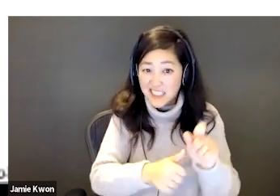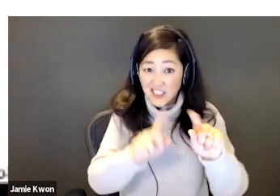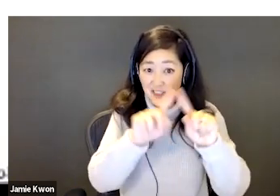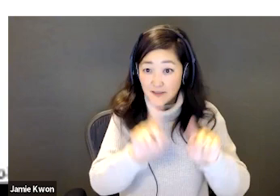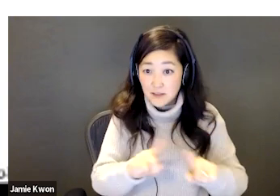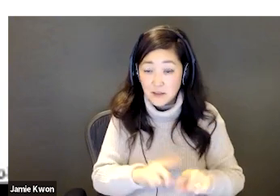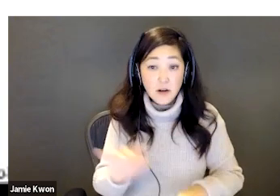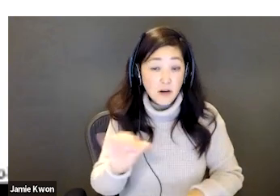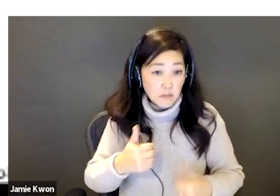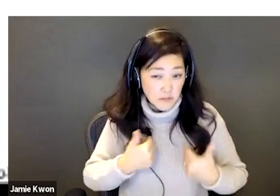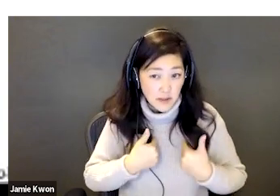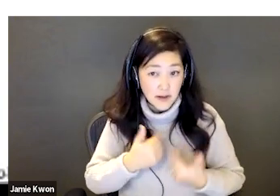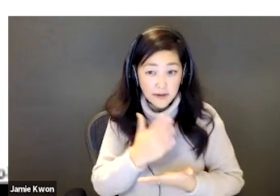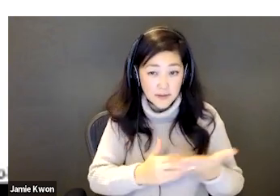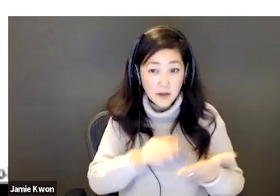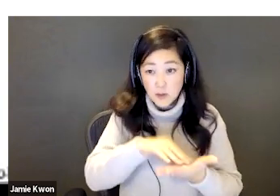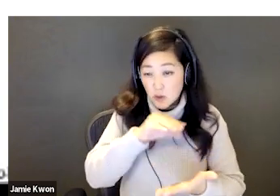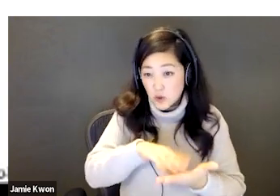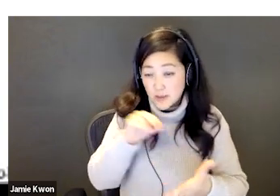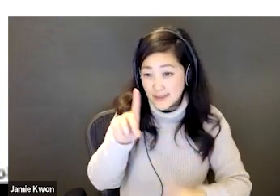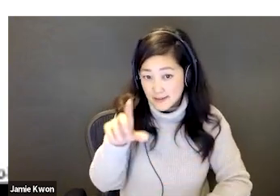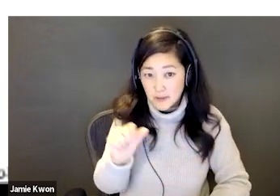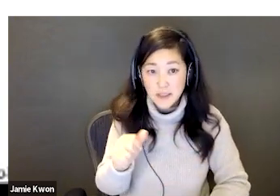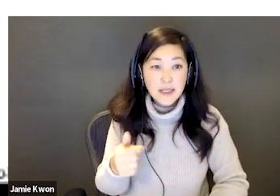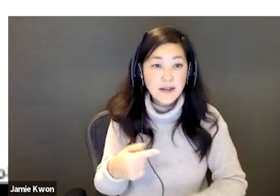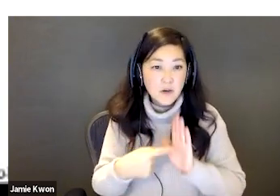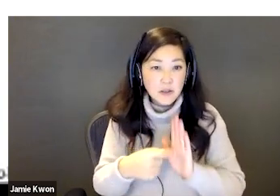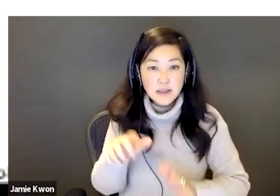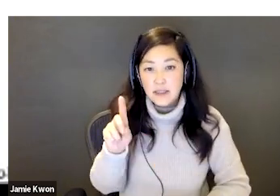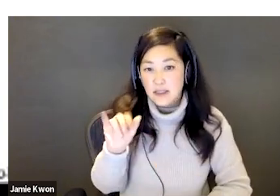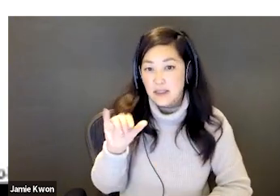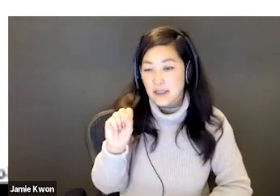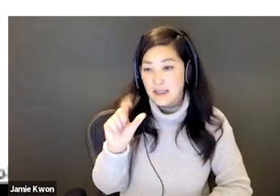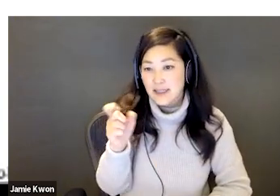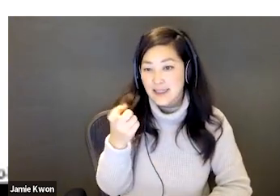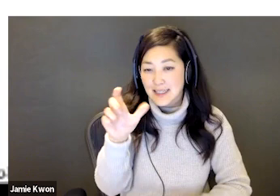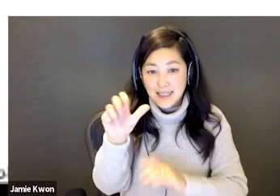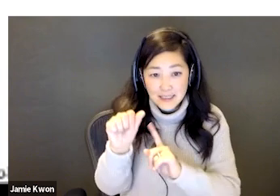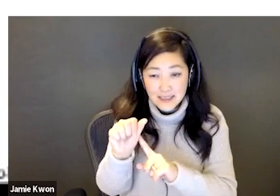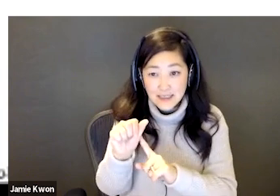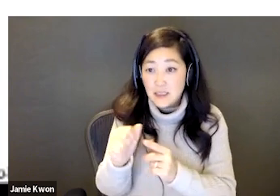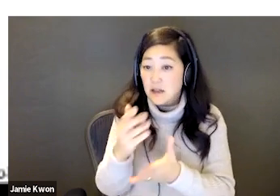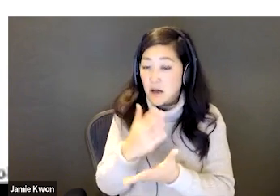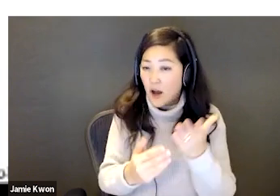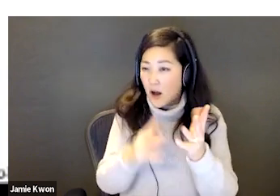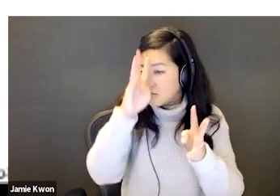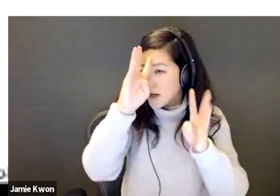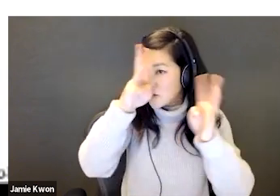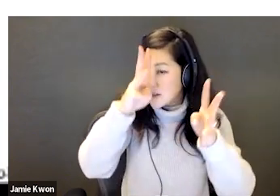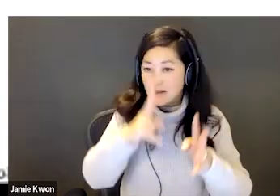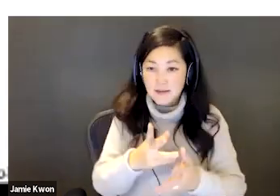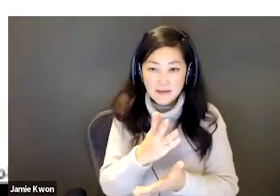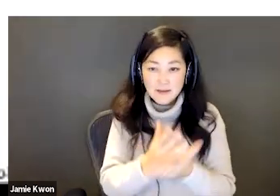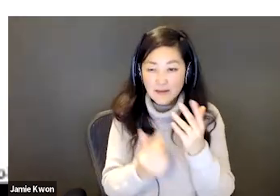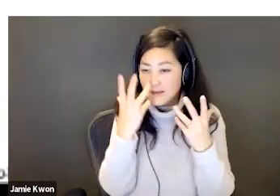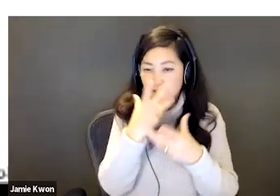learning disabilities like dyslexia. Some of the innovation, some of the creativity, some of the beauty that comes